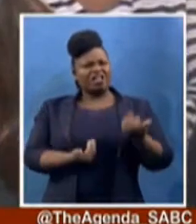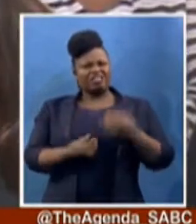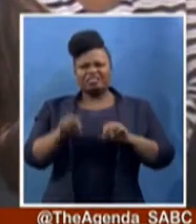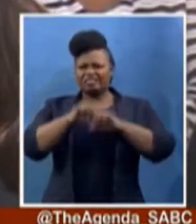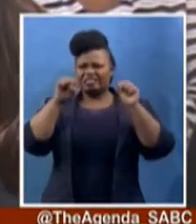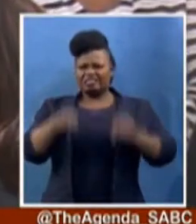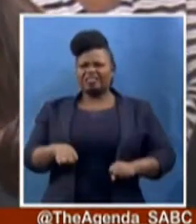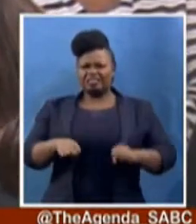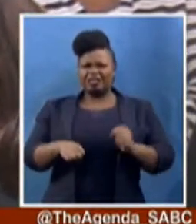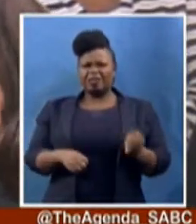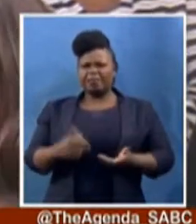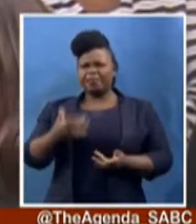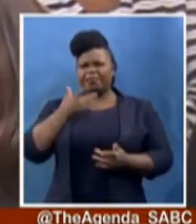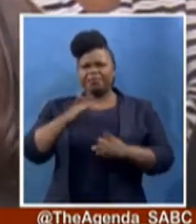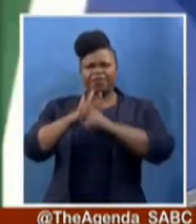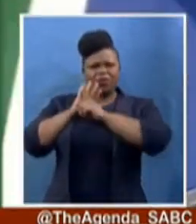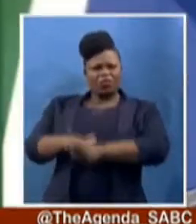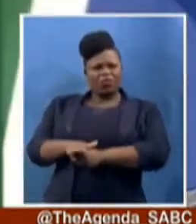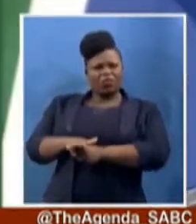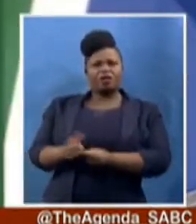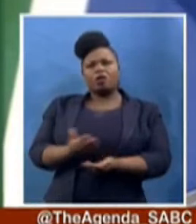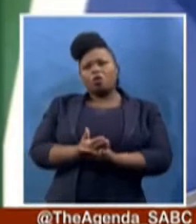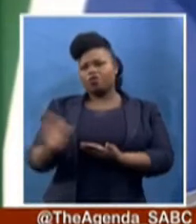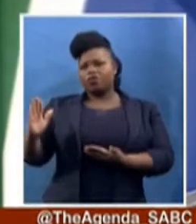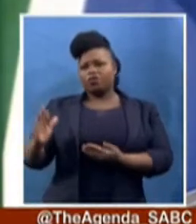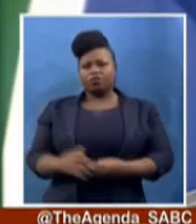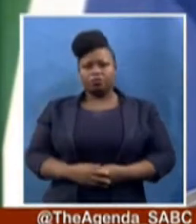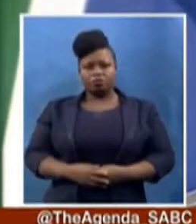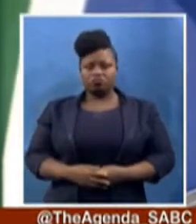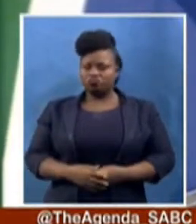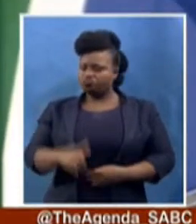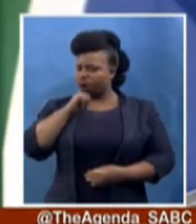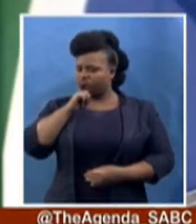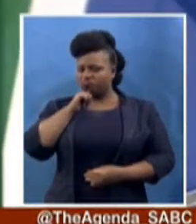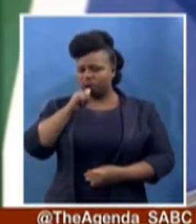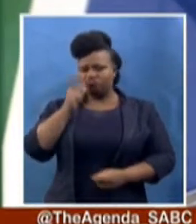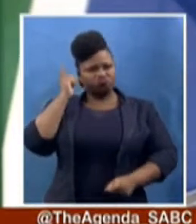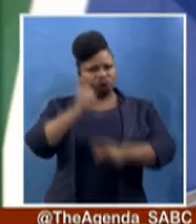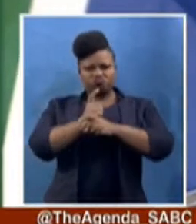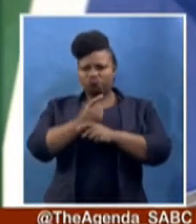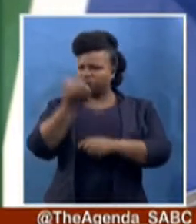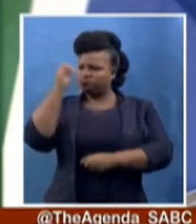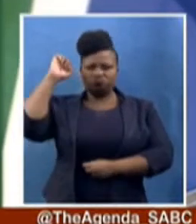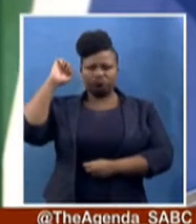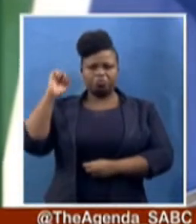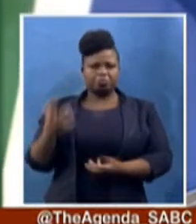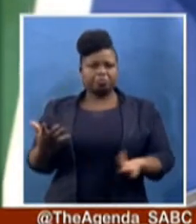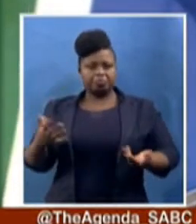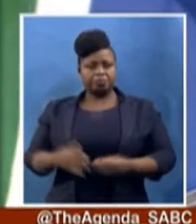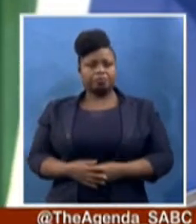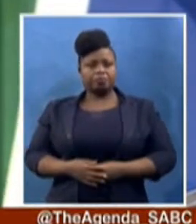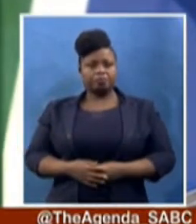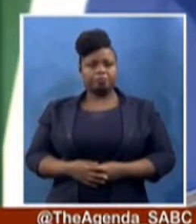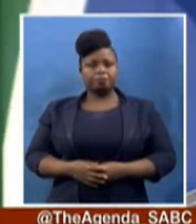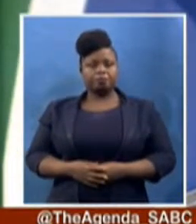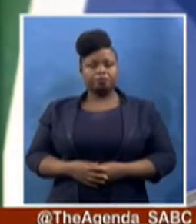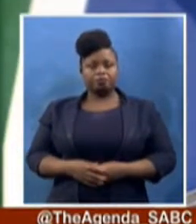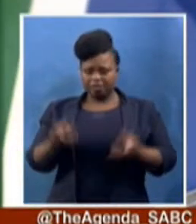They were prepared to resist, and there was nothing that was going to stop